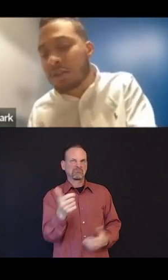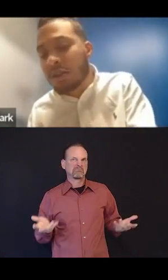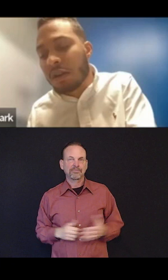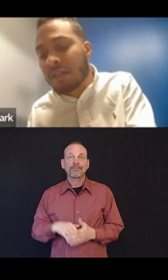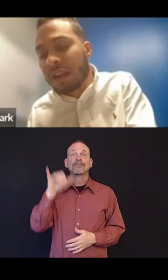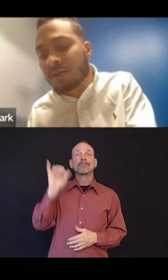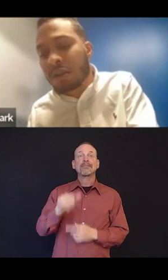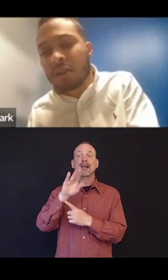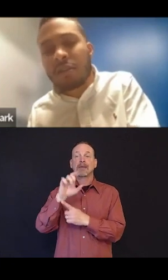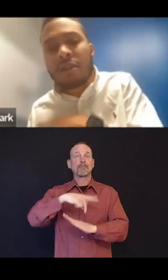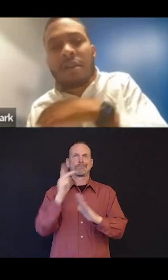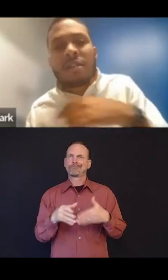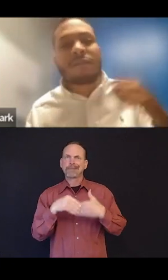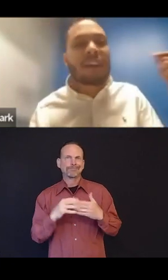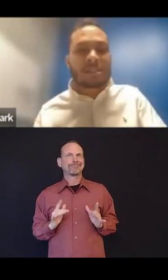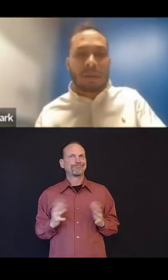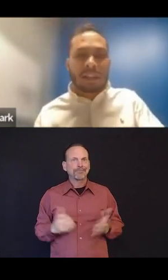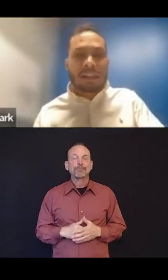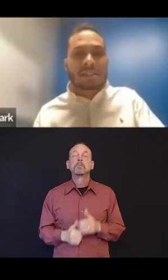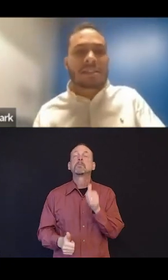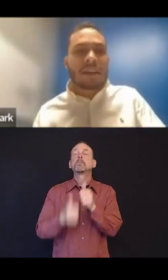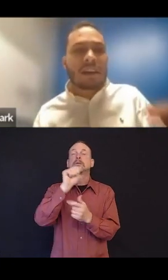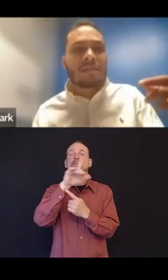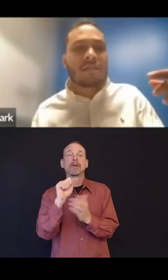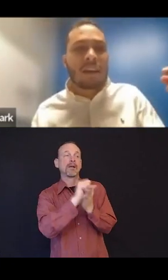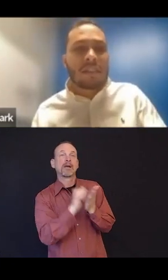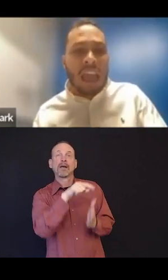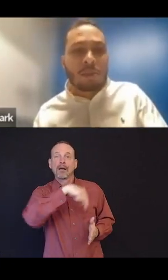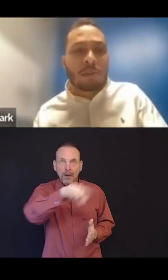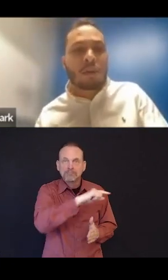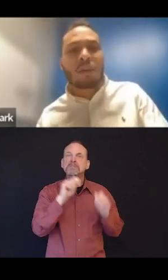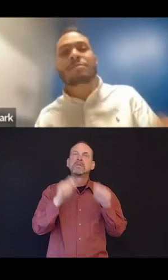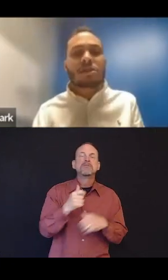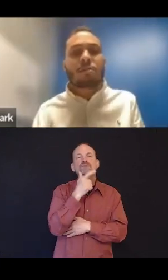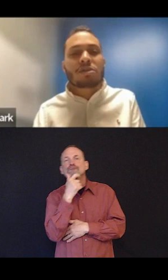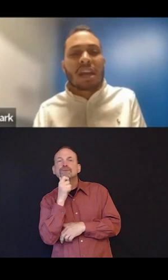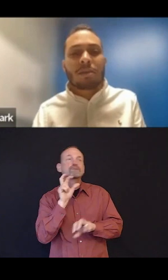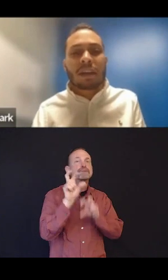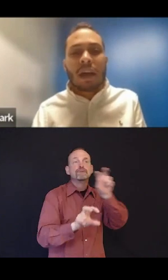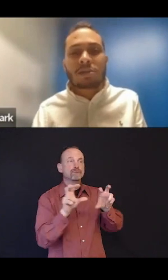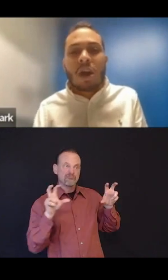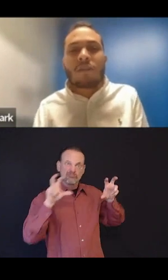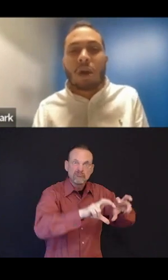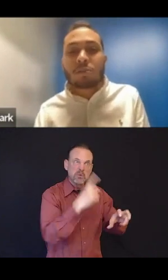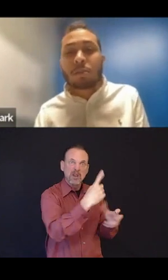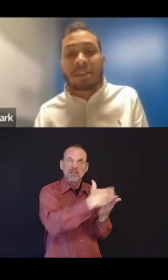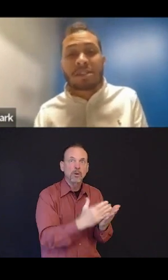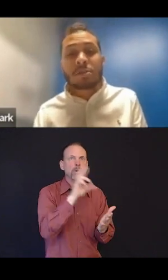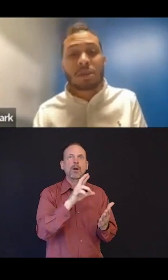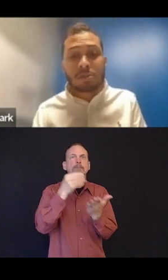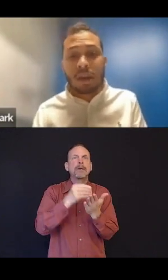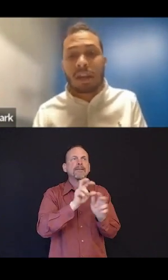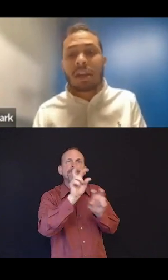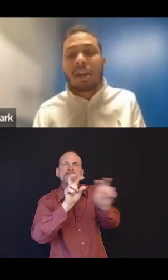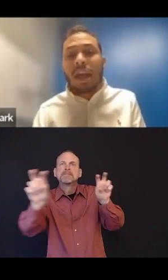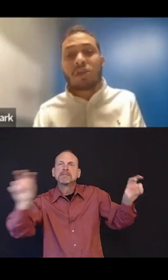it. And that is one of the flexibilities of the ABLE program. So most ABLE accounts offer multiple places